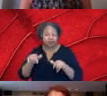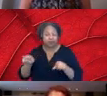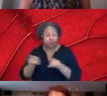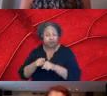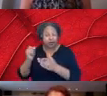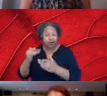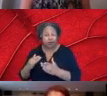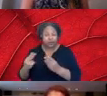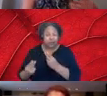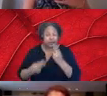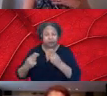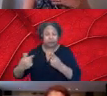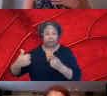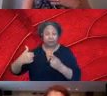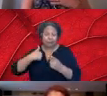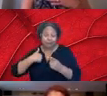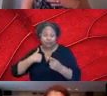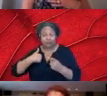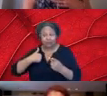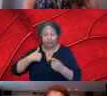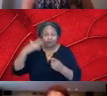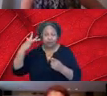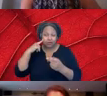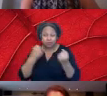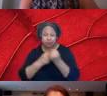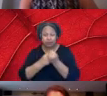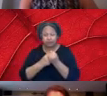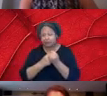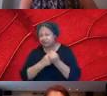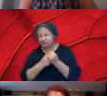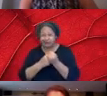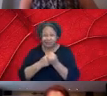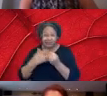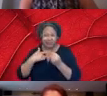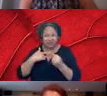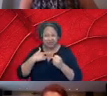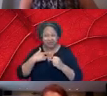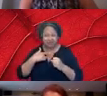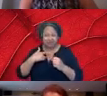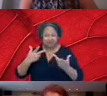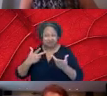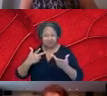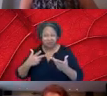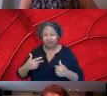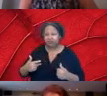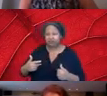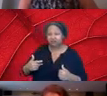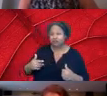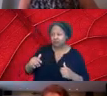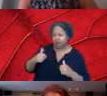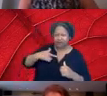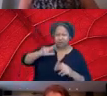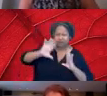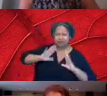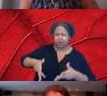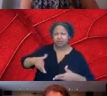I would say no. That would be my interpretation. What do you think, Tash? Just say the question again. Sure. Is it